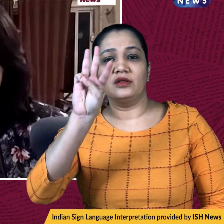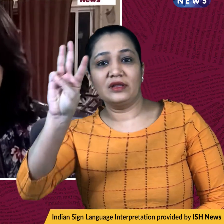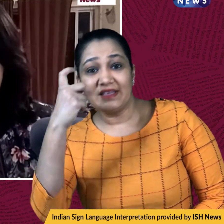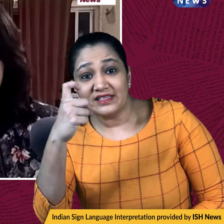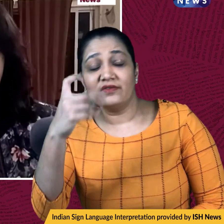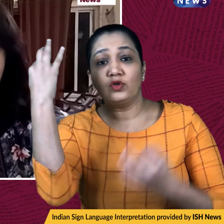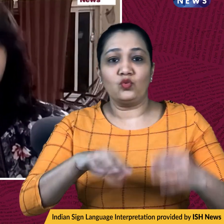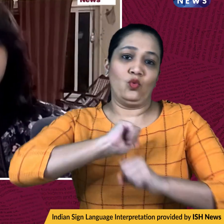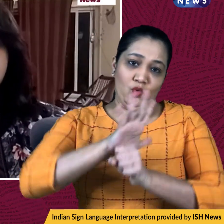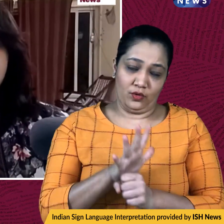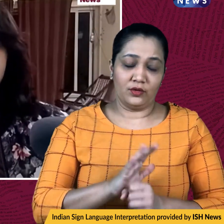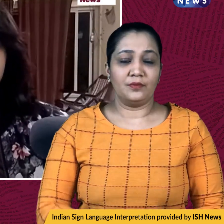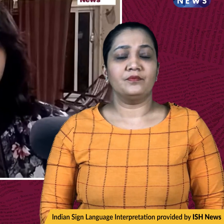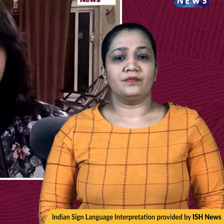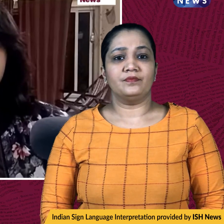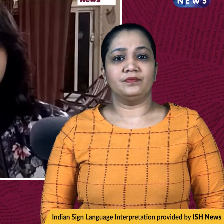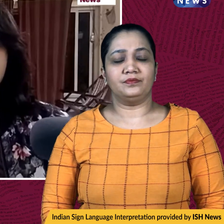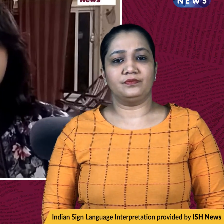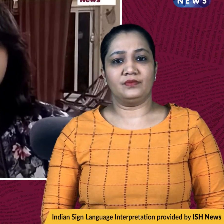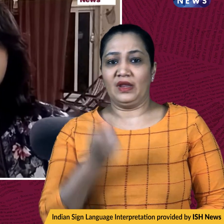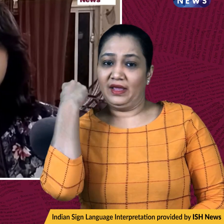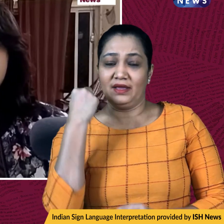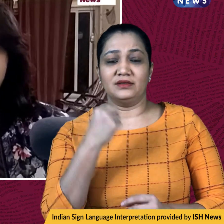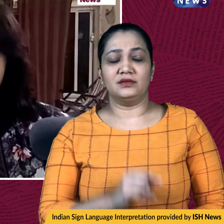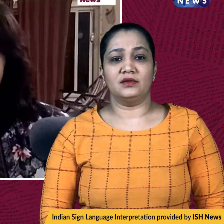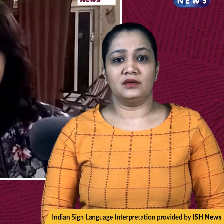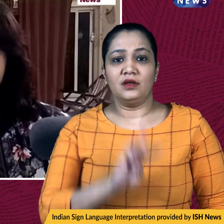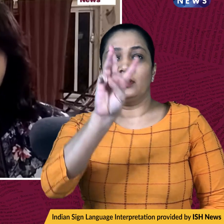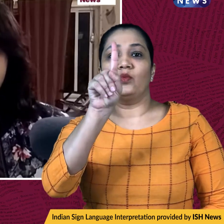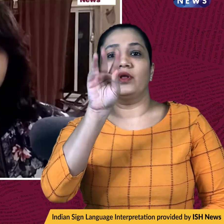33,337 new COVID cases. Yesterday, Karnataka had reported